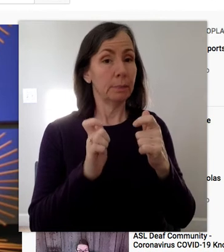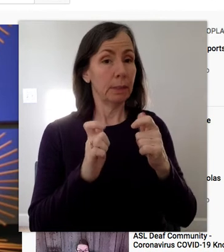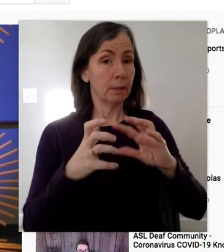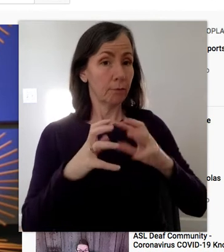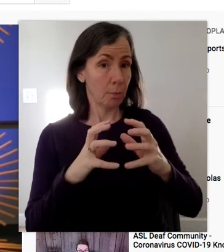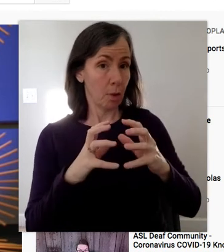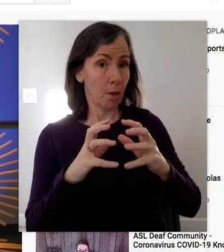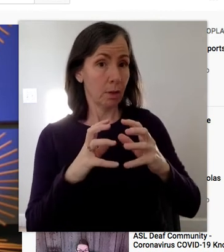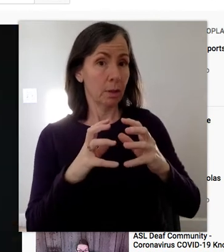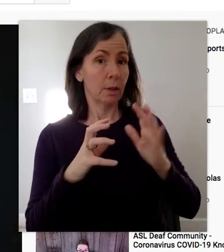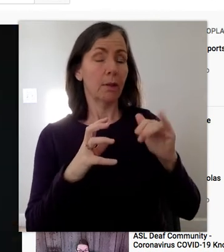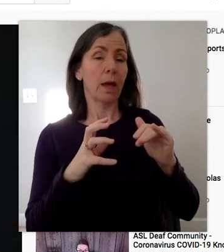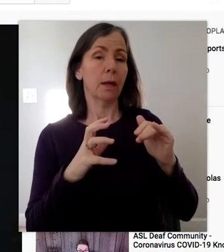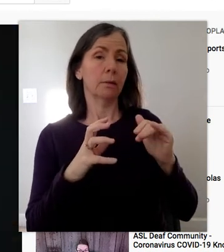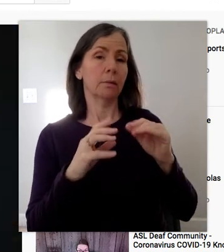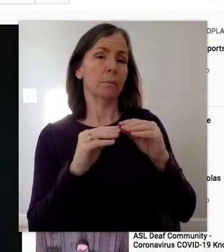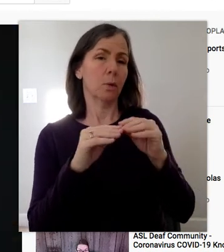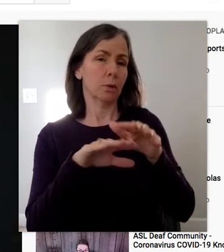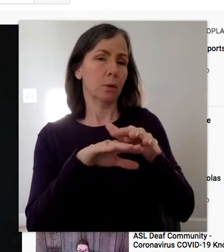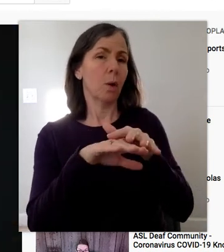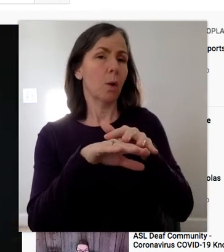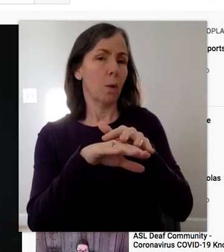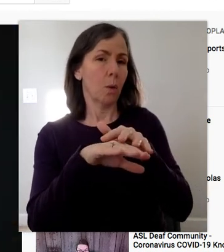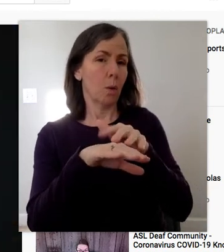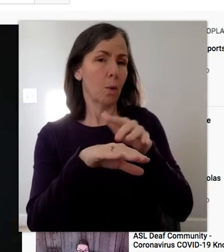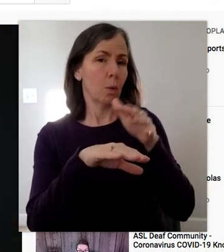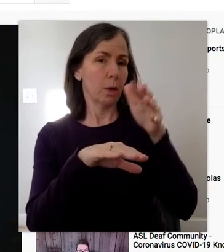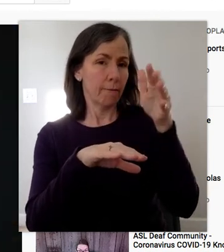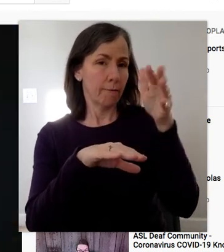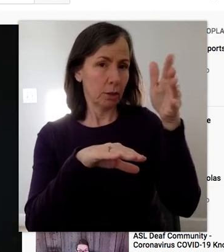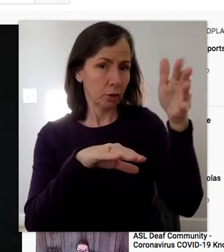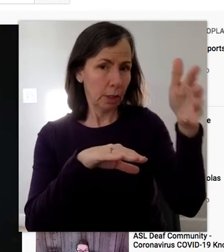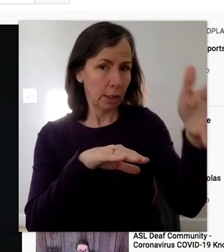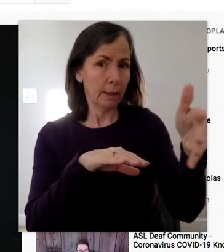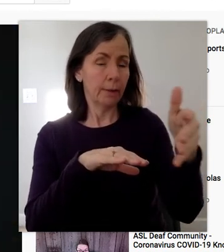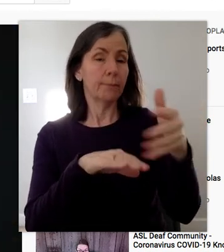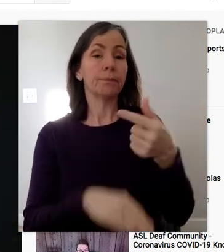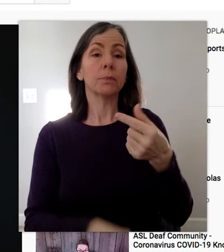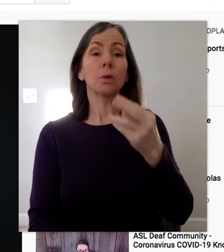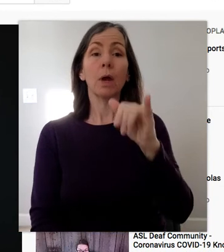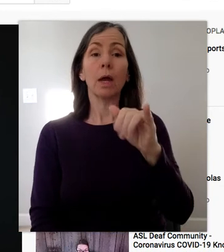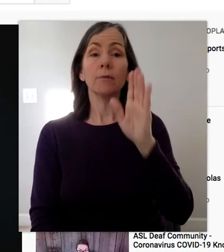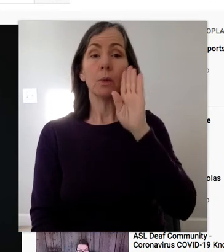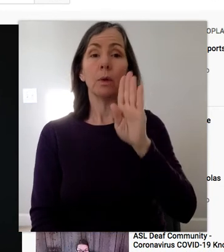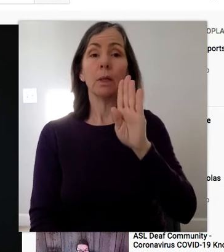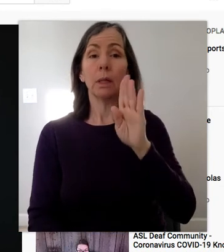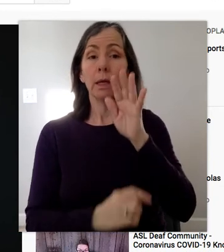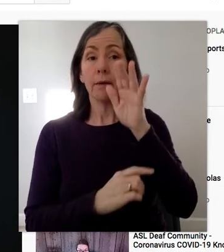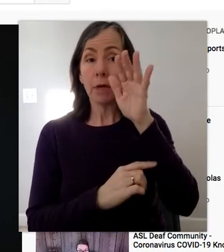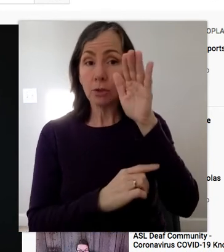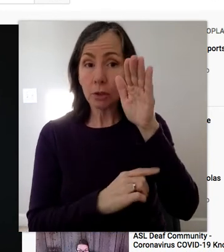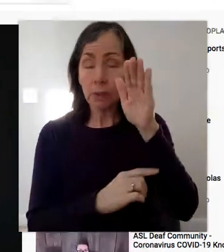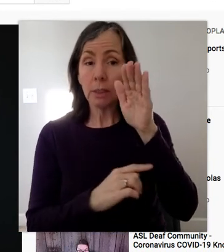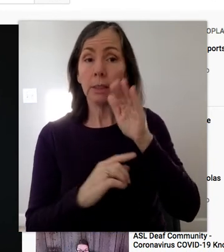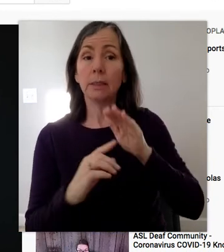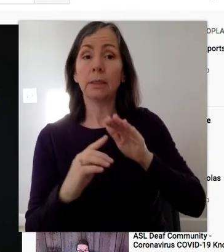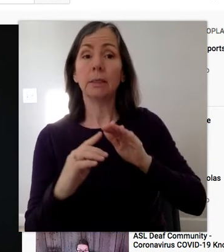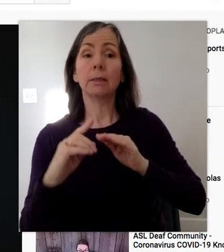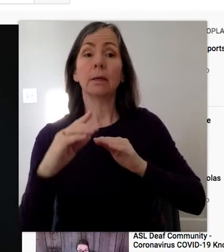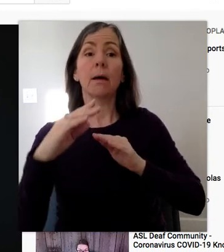is decreasing. Gravity eventually causes the football to stop rising and reach the top point of its